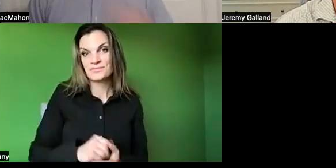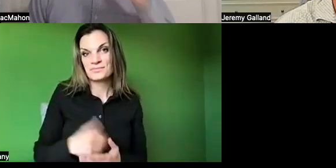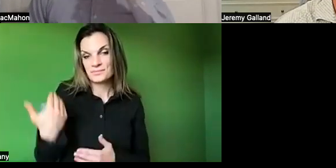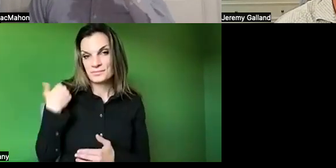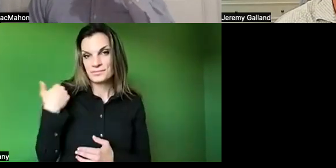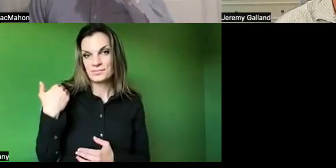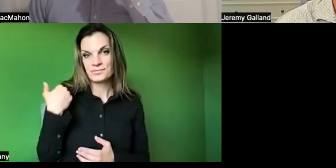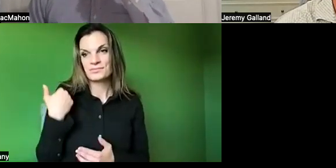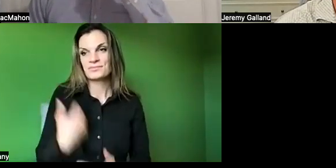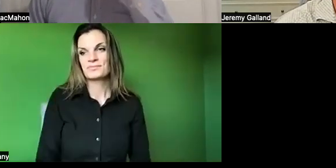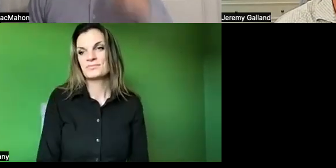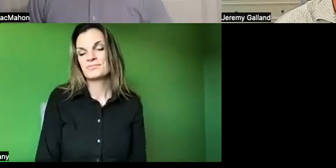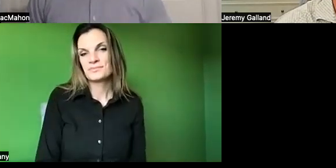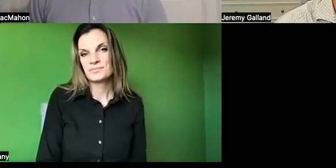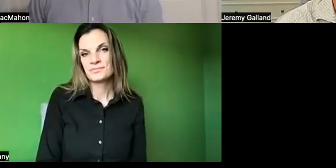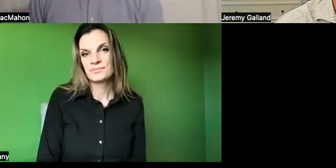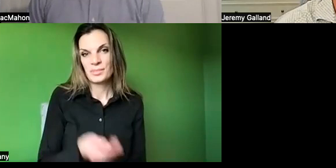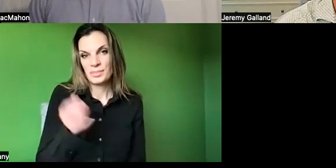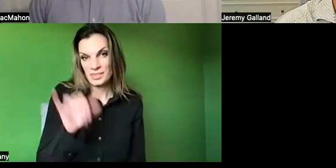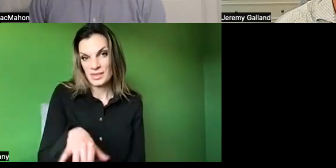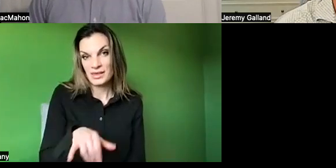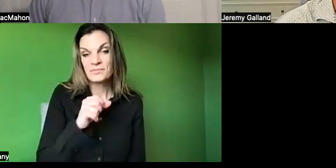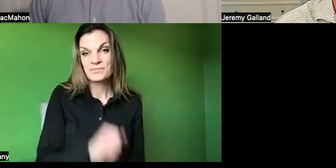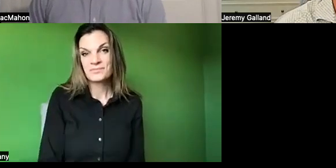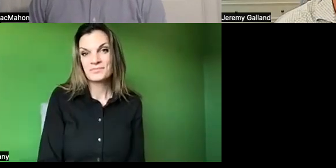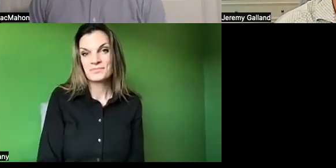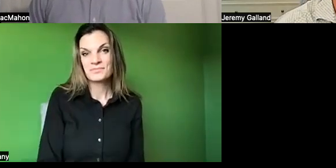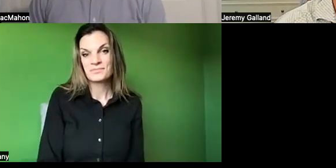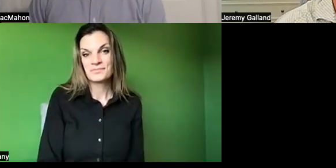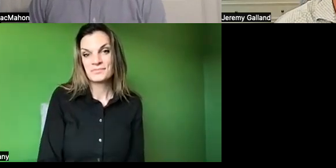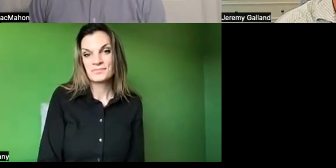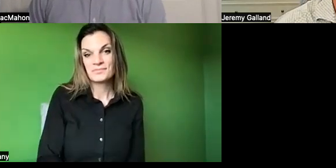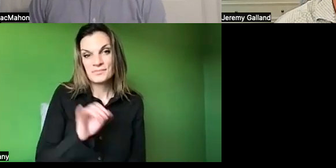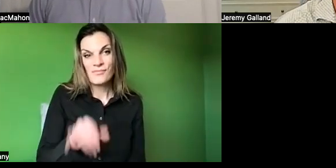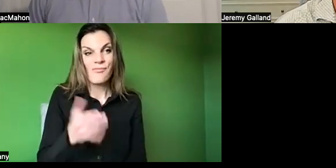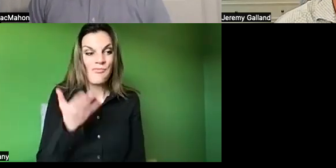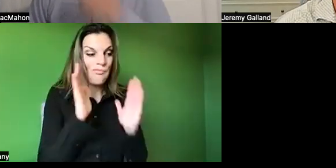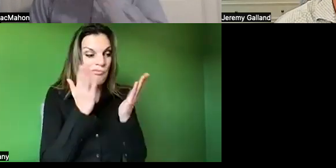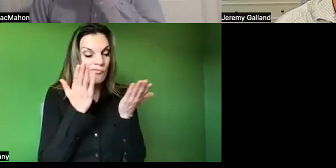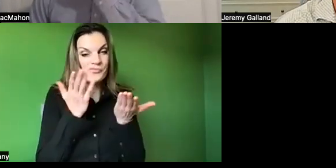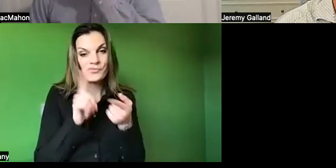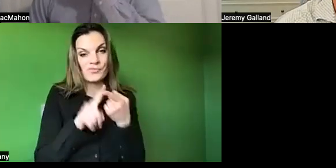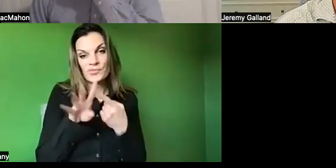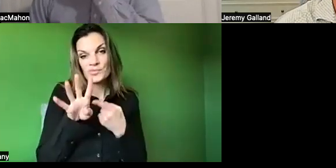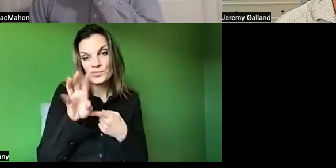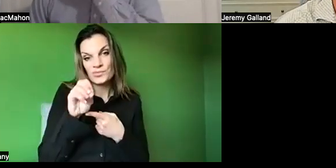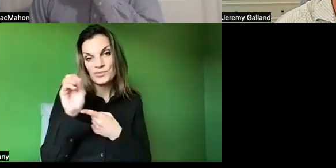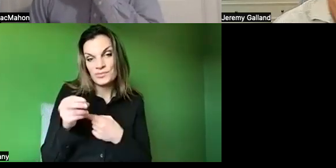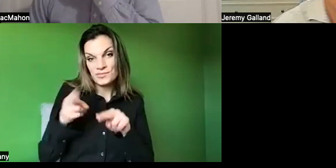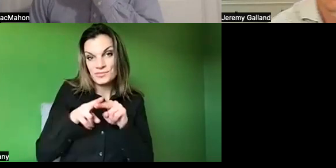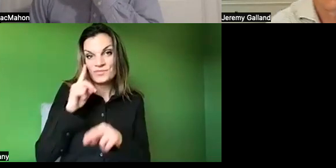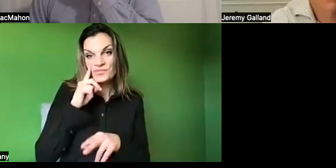last go around, and that was, you know, that's in comparison to a 4% increase